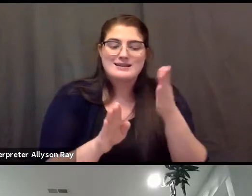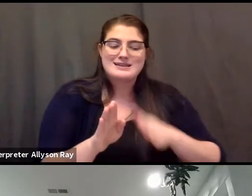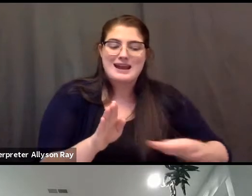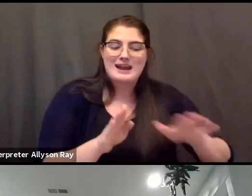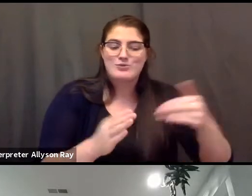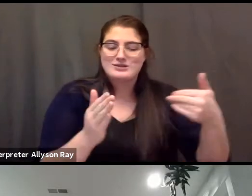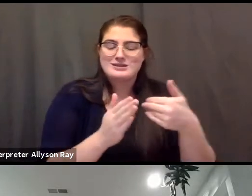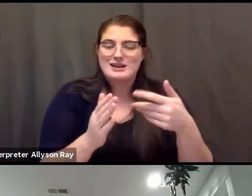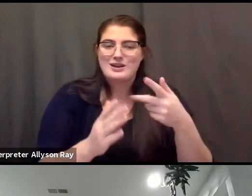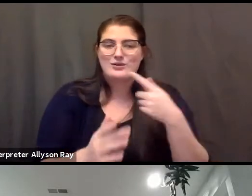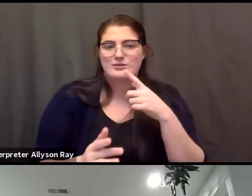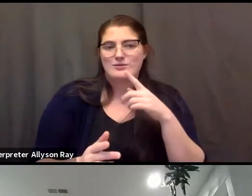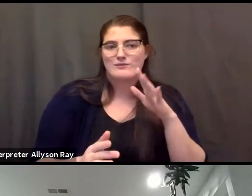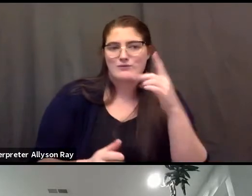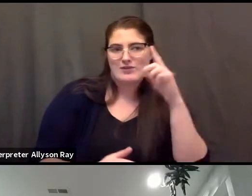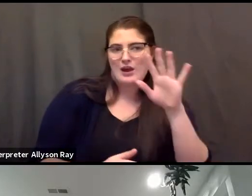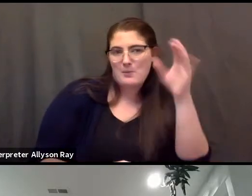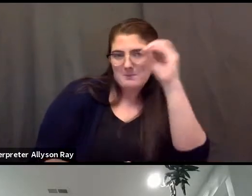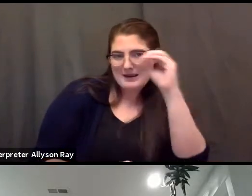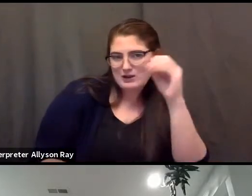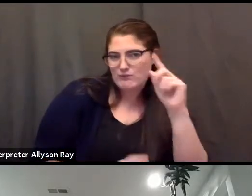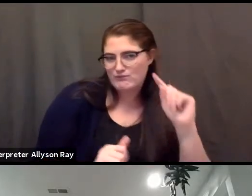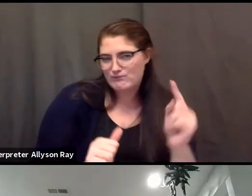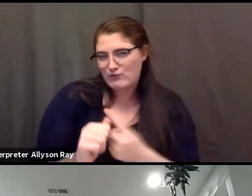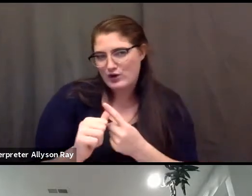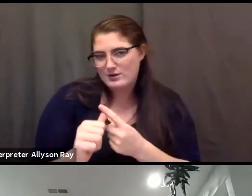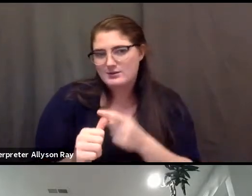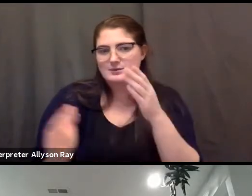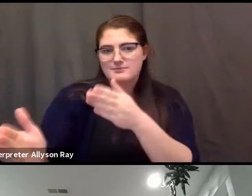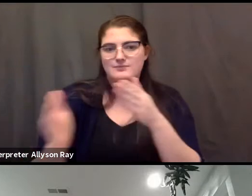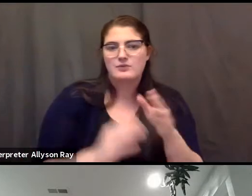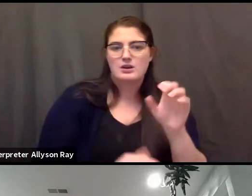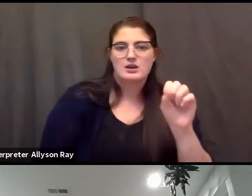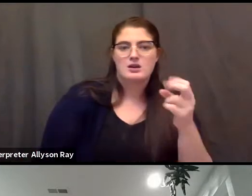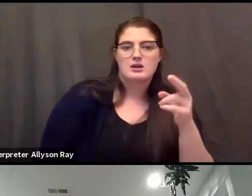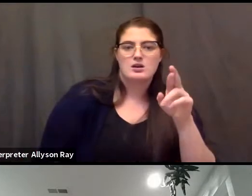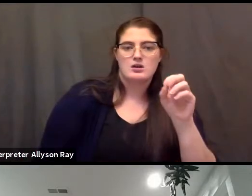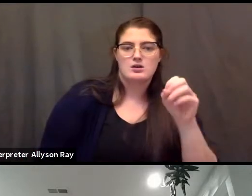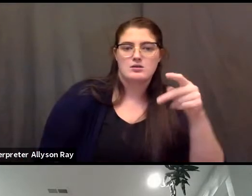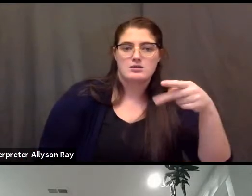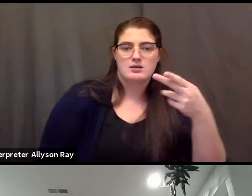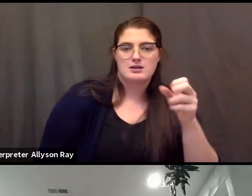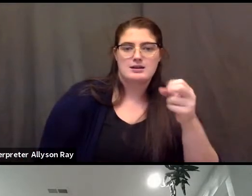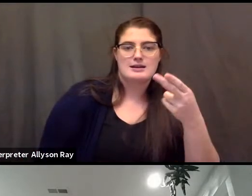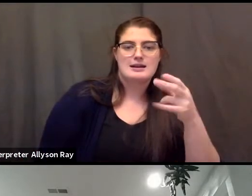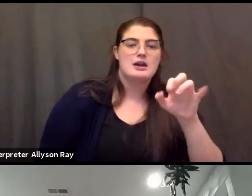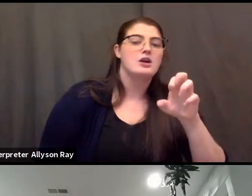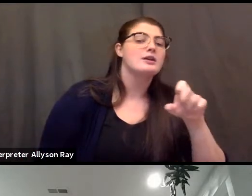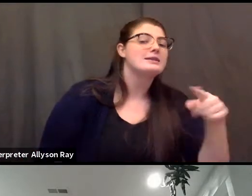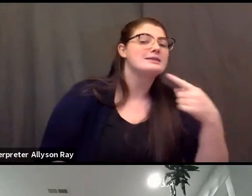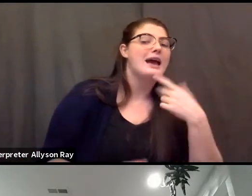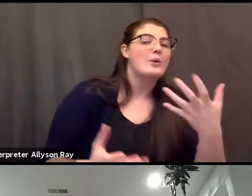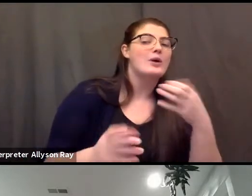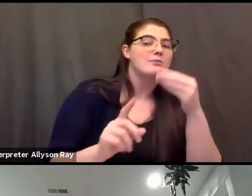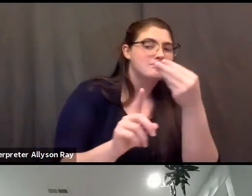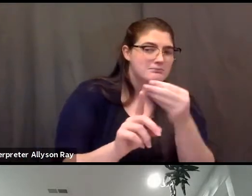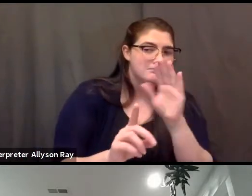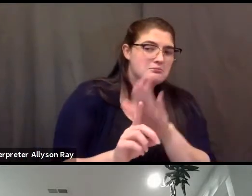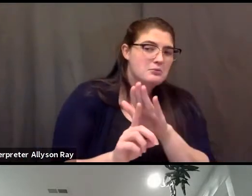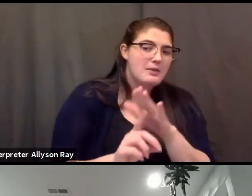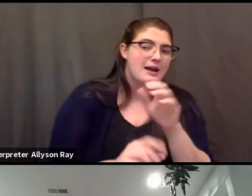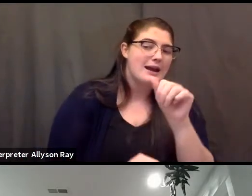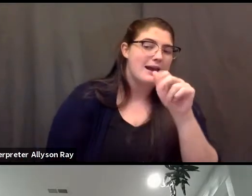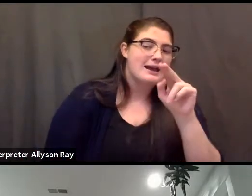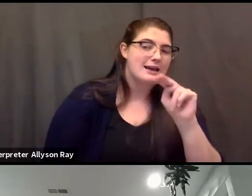Okay. So I was just going to remind the ANC that, there is a zero